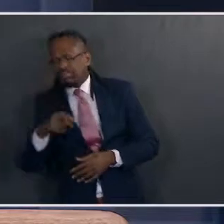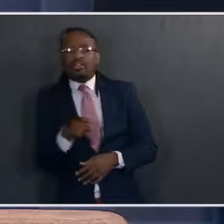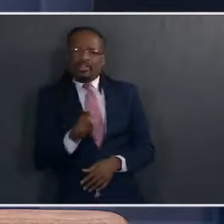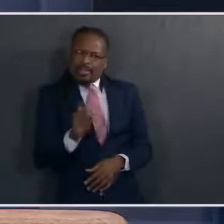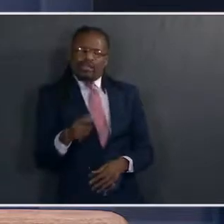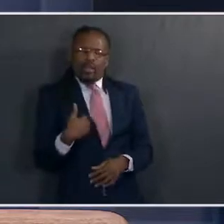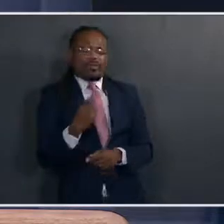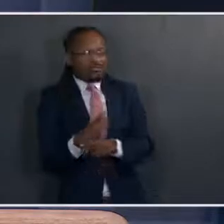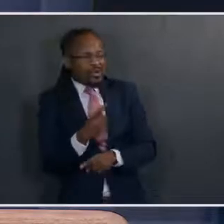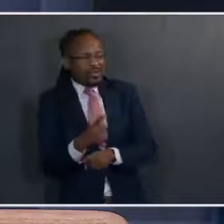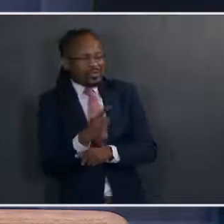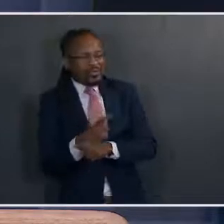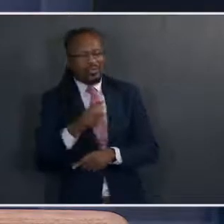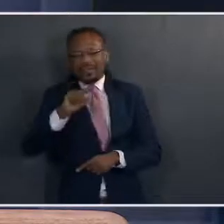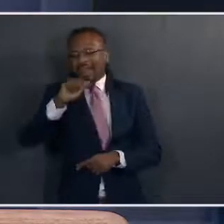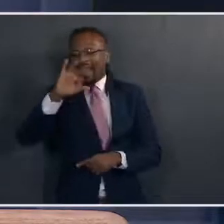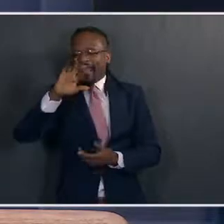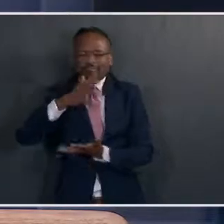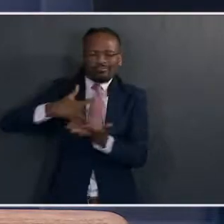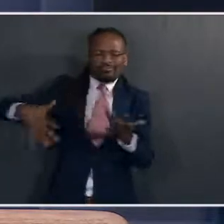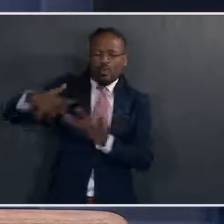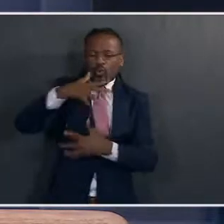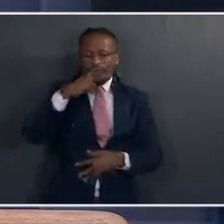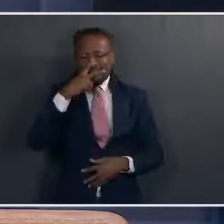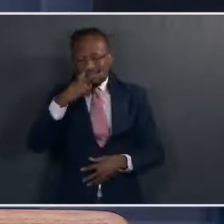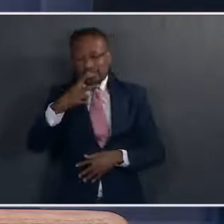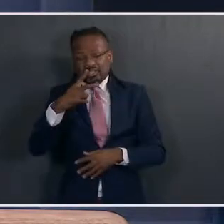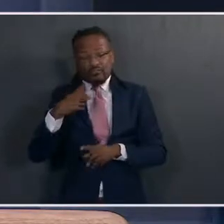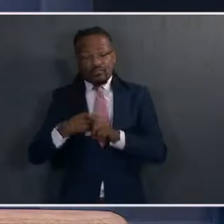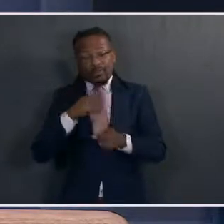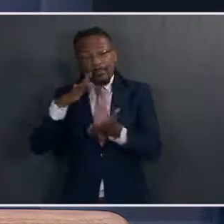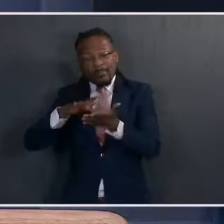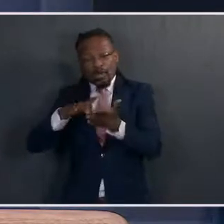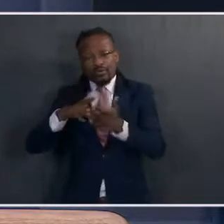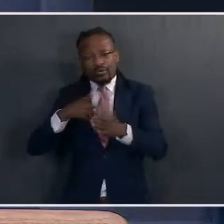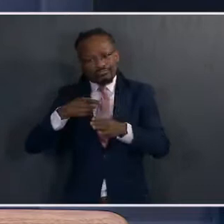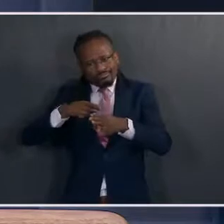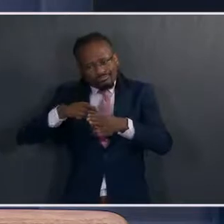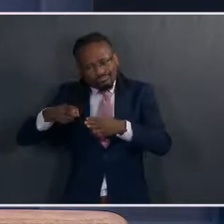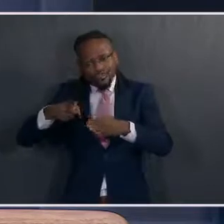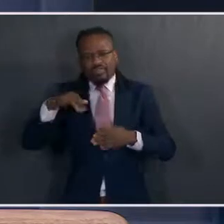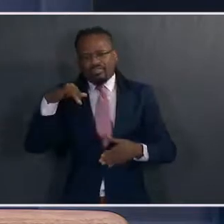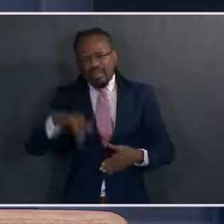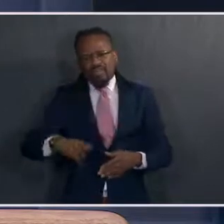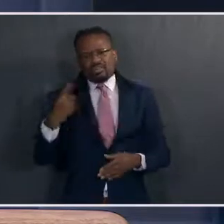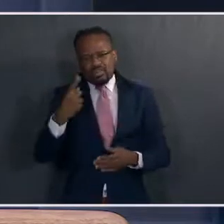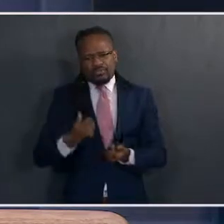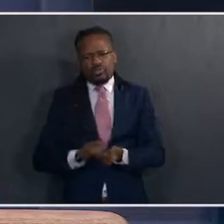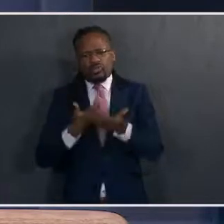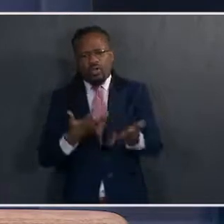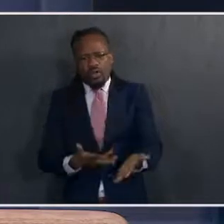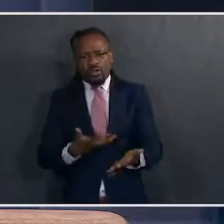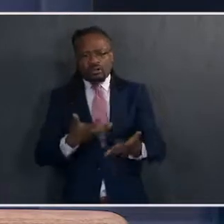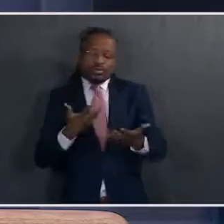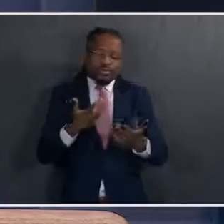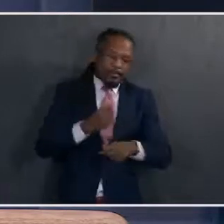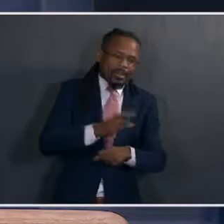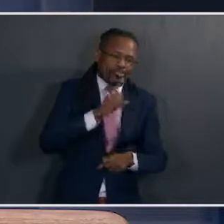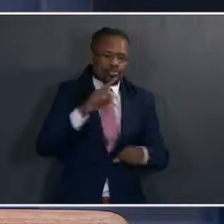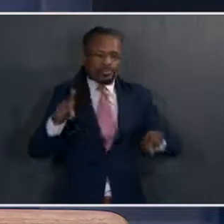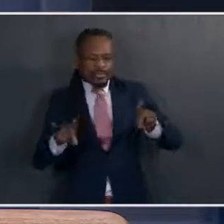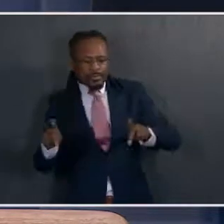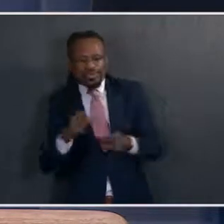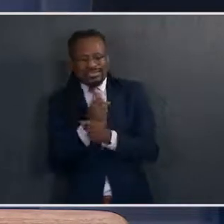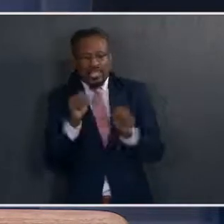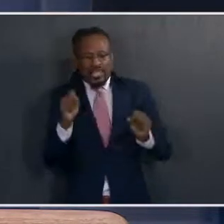ventilation. We've seen from health and medical experts that that is something that contributes to ensuring the safety of people